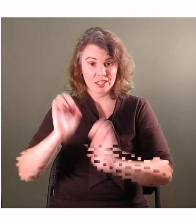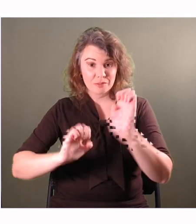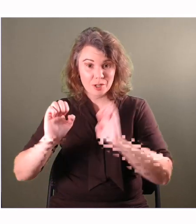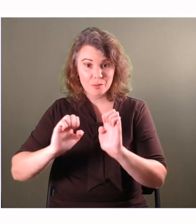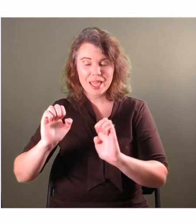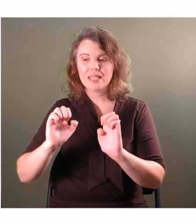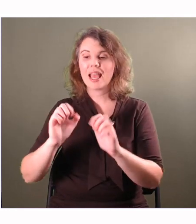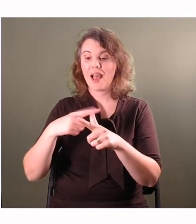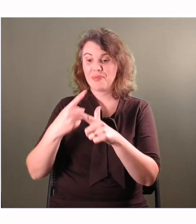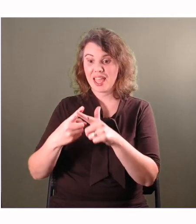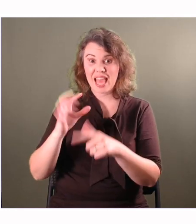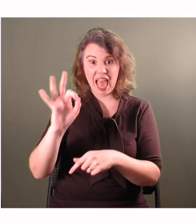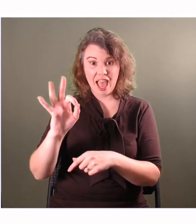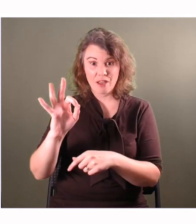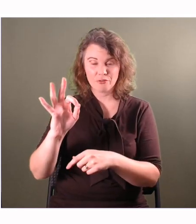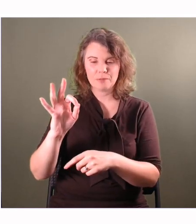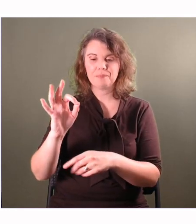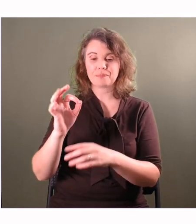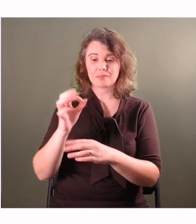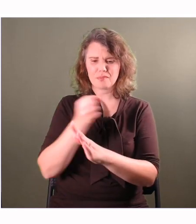and F is an onset,